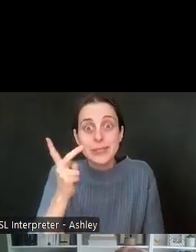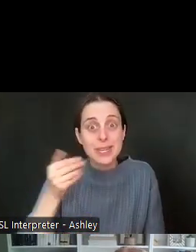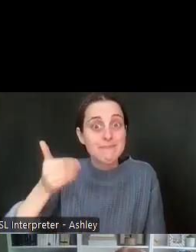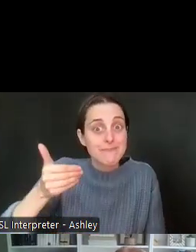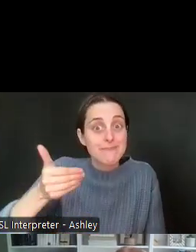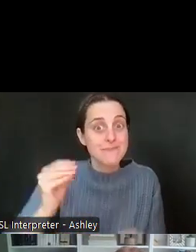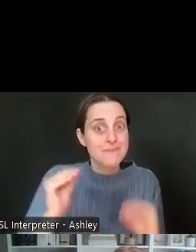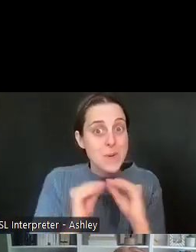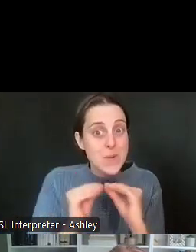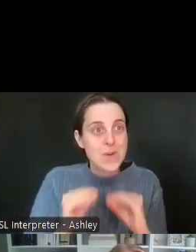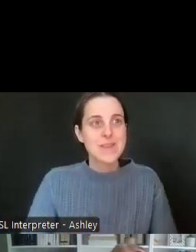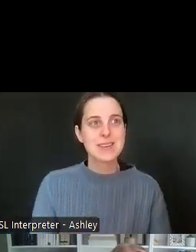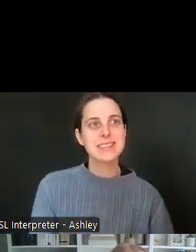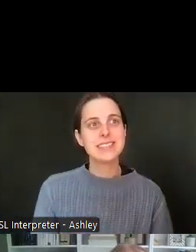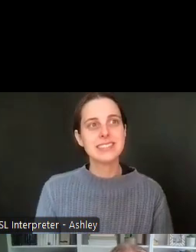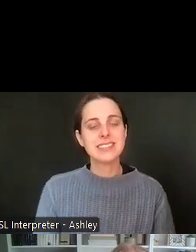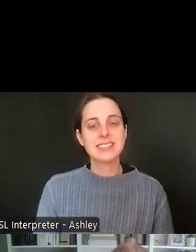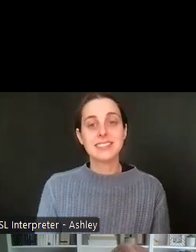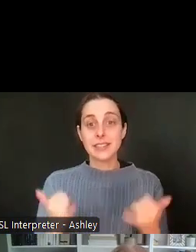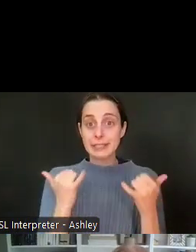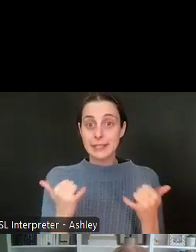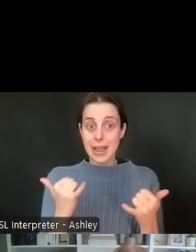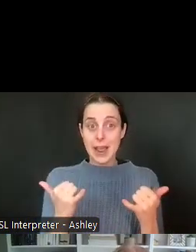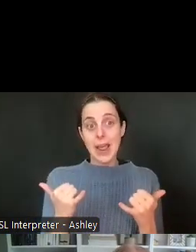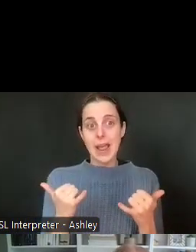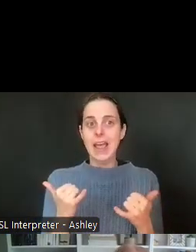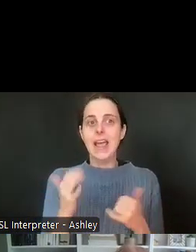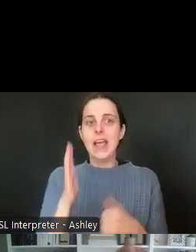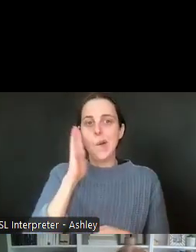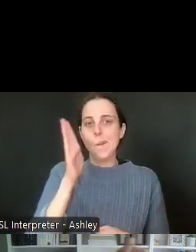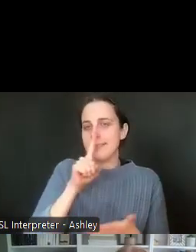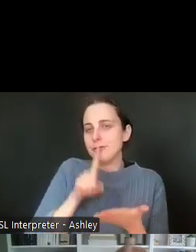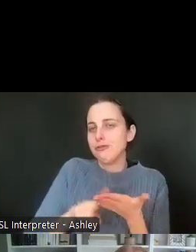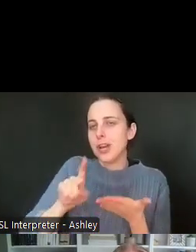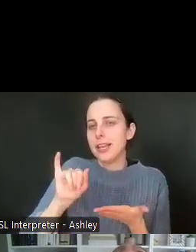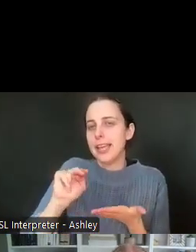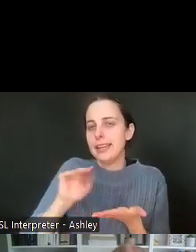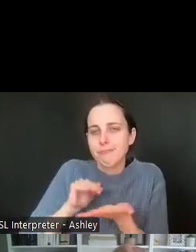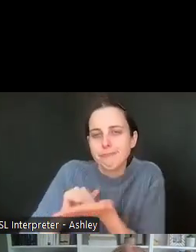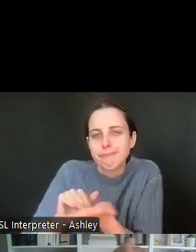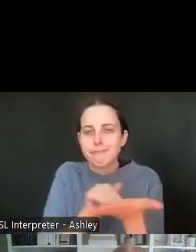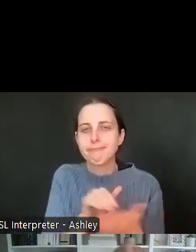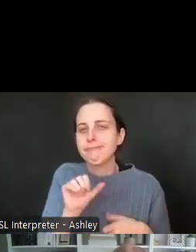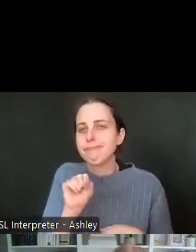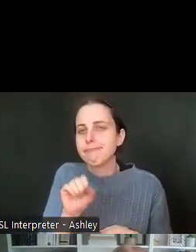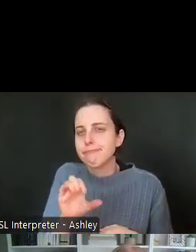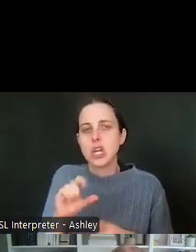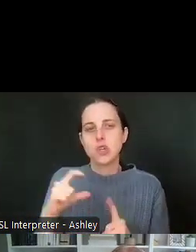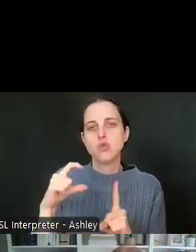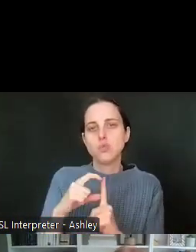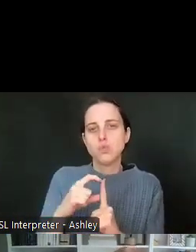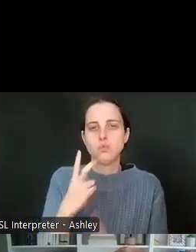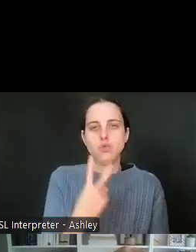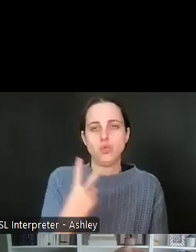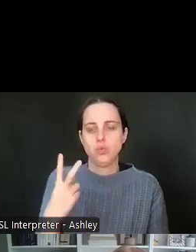together. And we're going to start today with a two-word check-in. This is a tool that Brené Brown uses when she